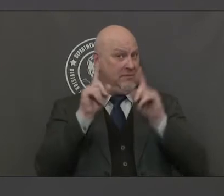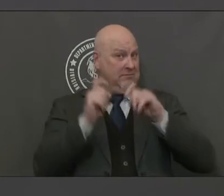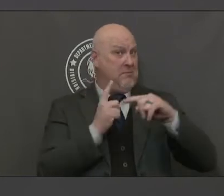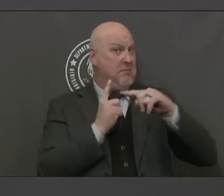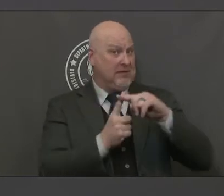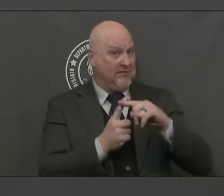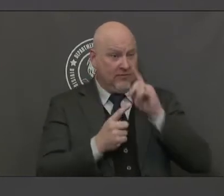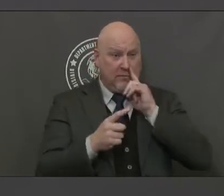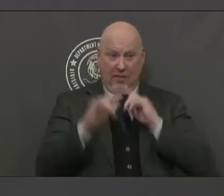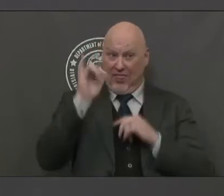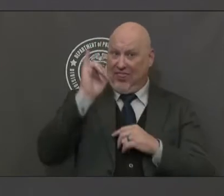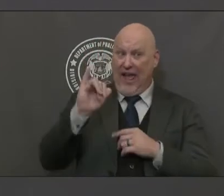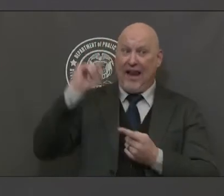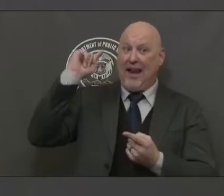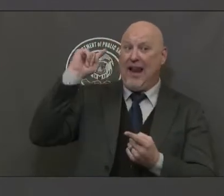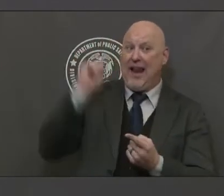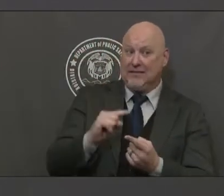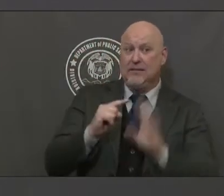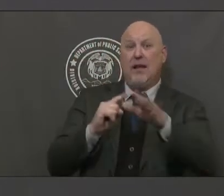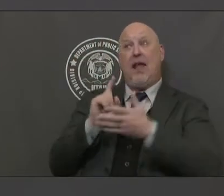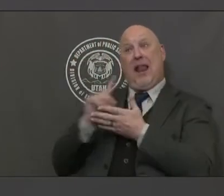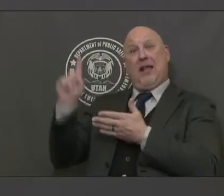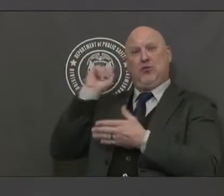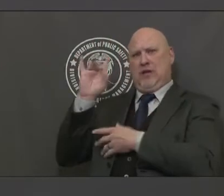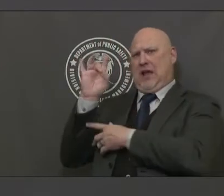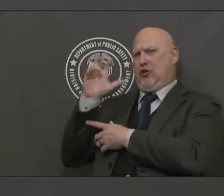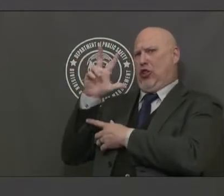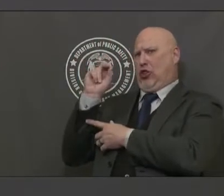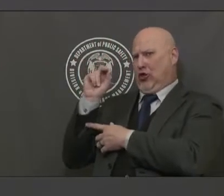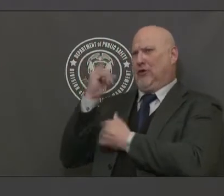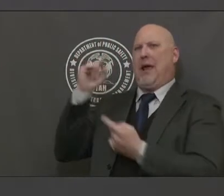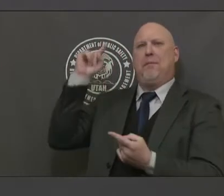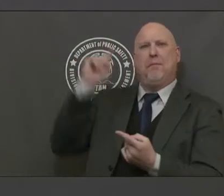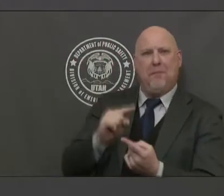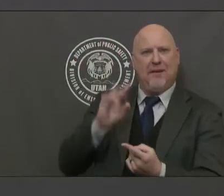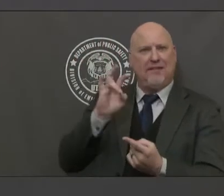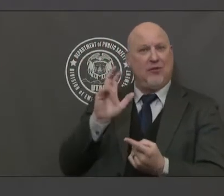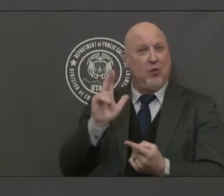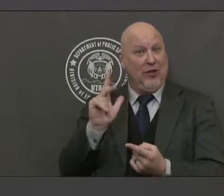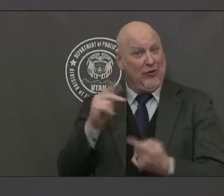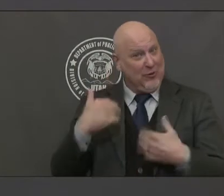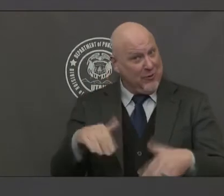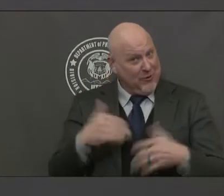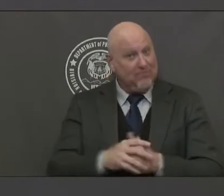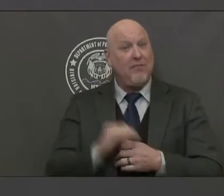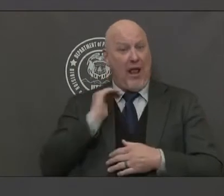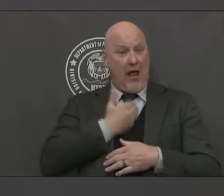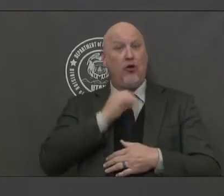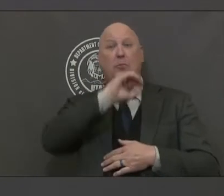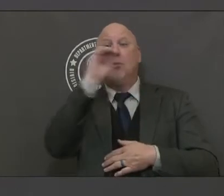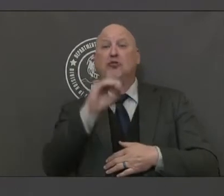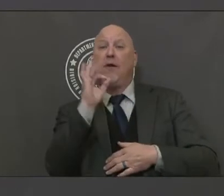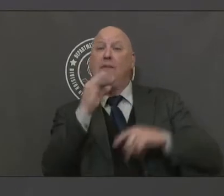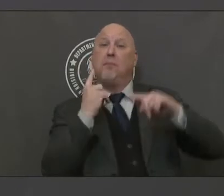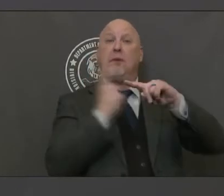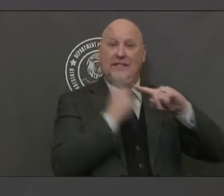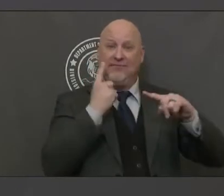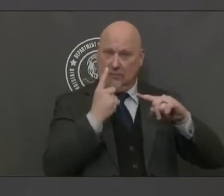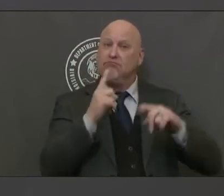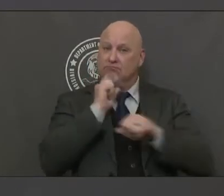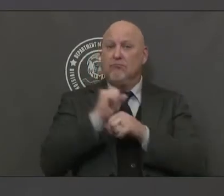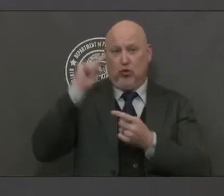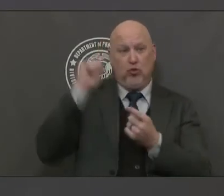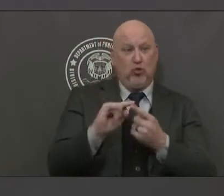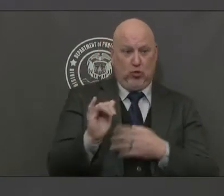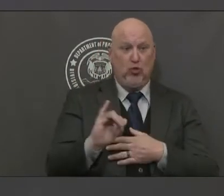week when we were at 830. Similarly, our percent positivity has also decreased. Person over person calculation,